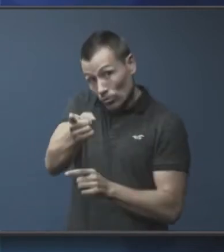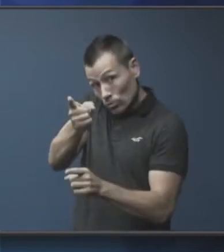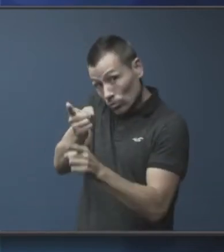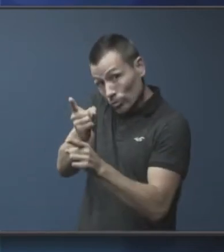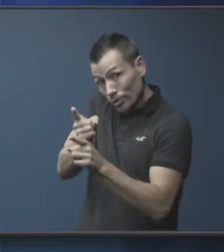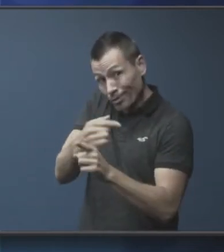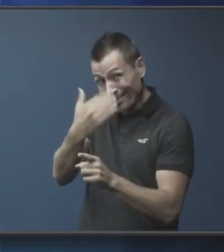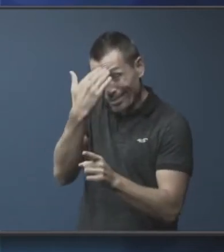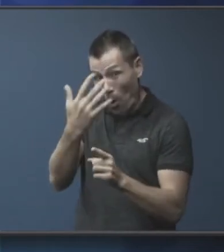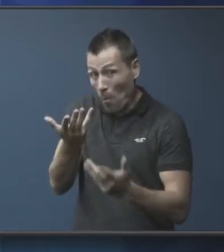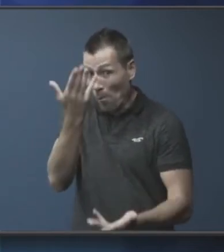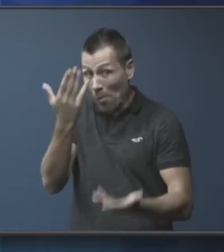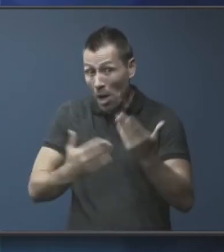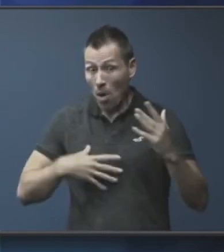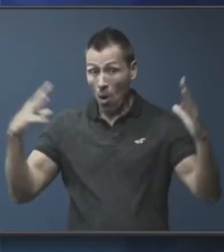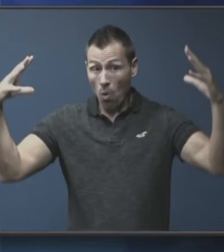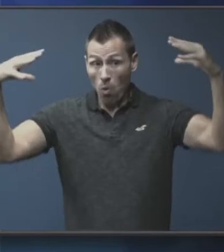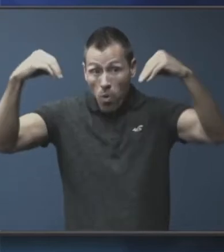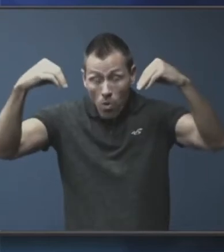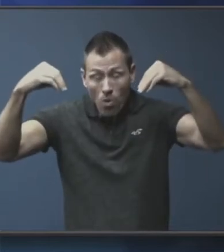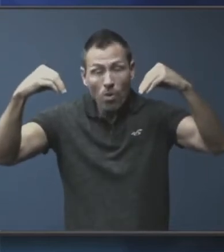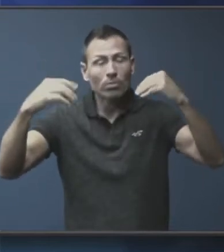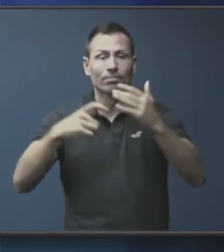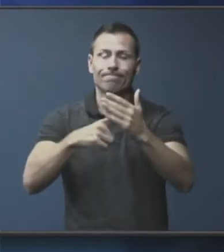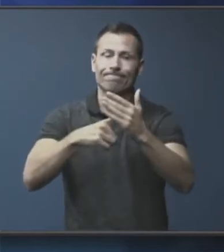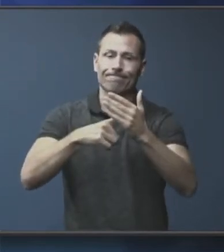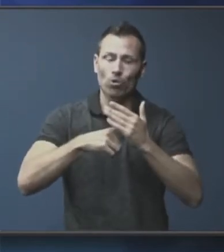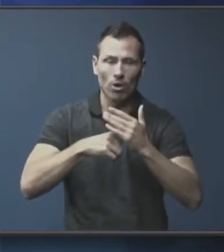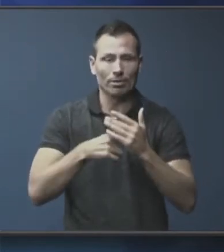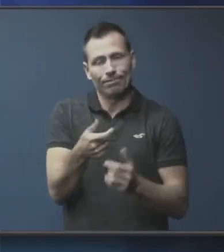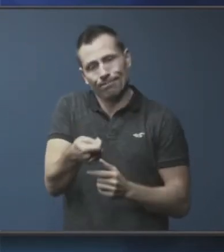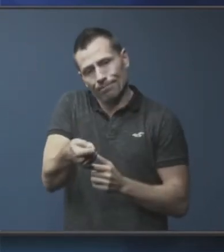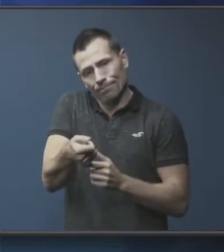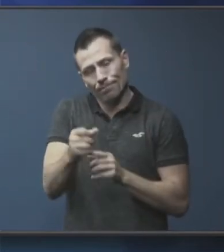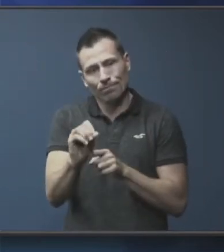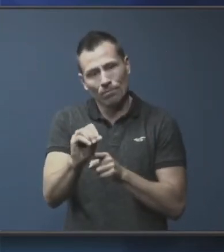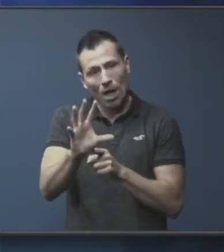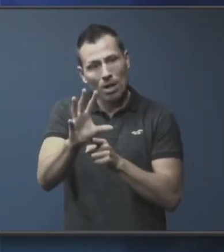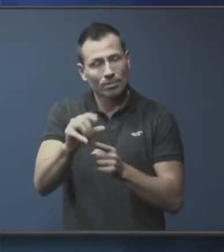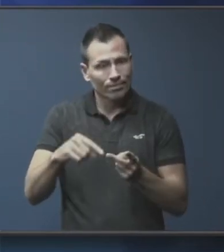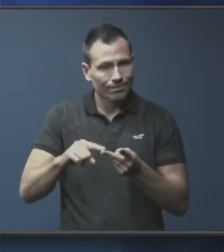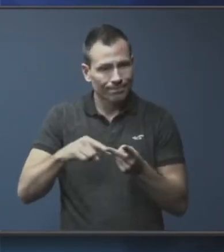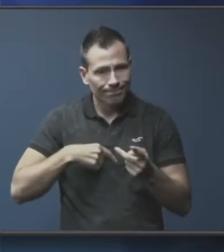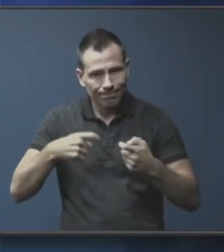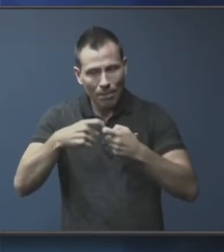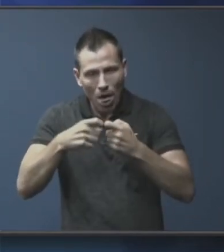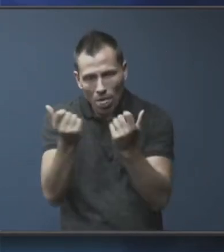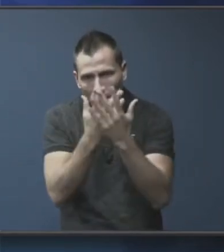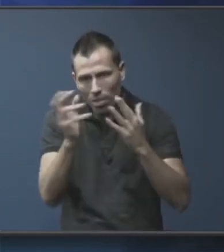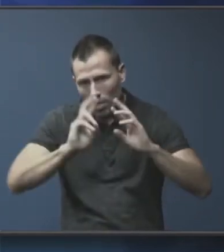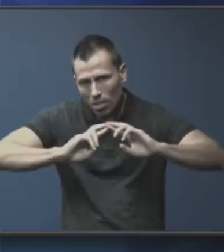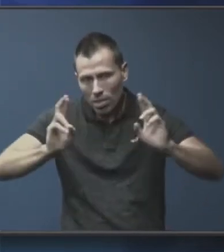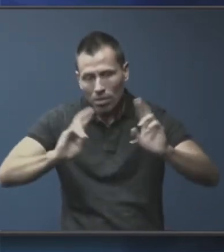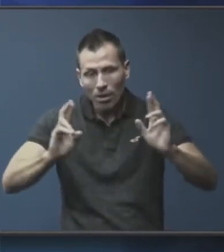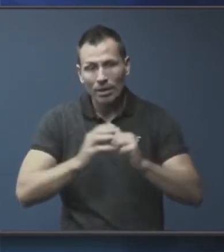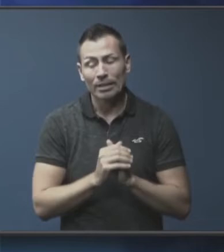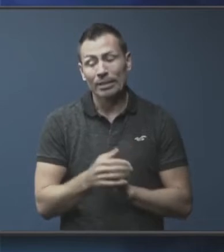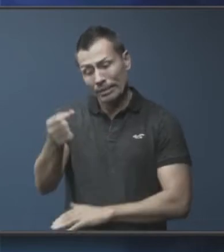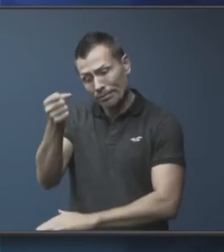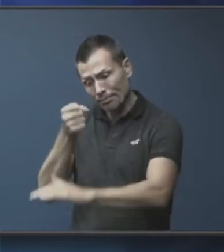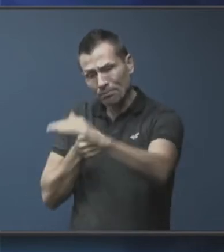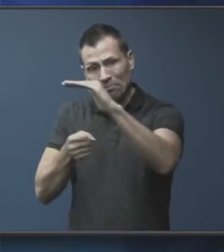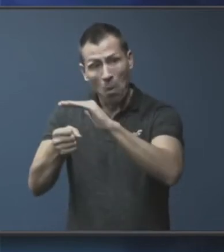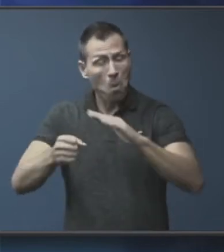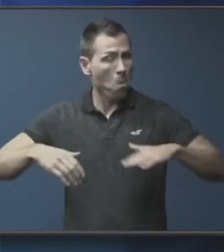that. Shelters, we're still working on when we're going to open these shelters. We're determining that by watching